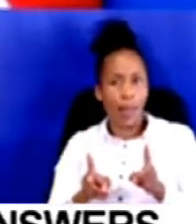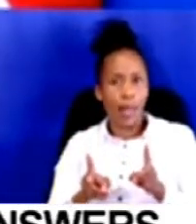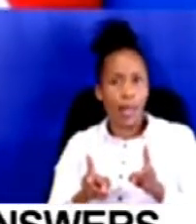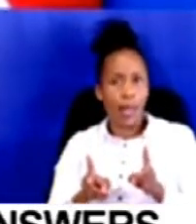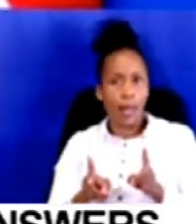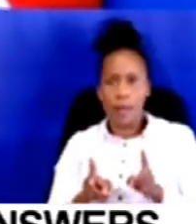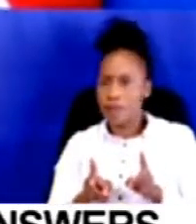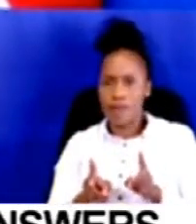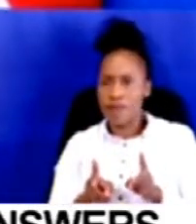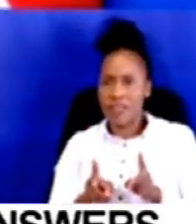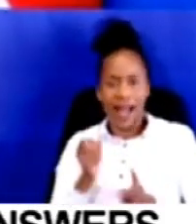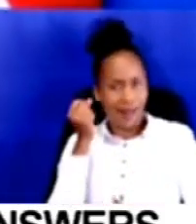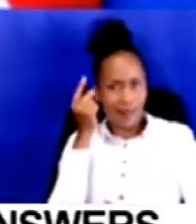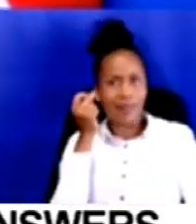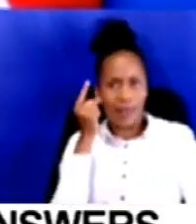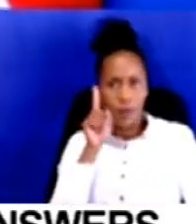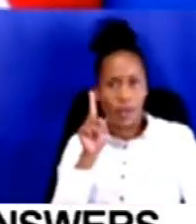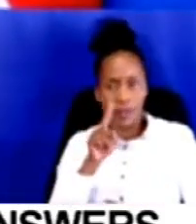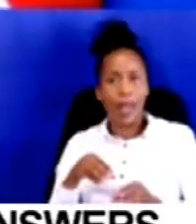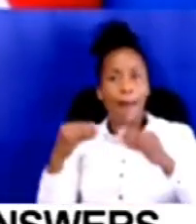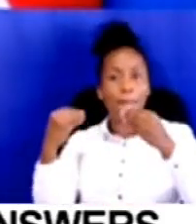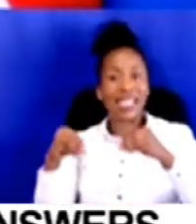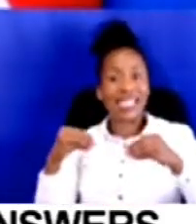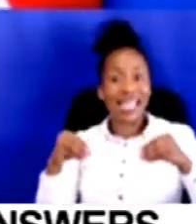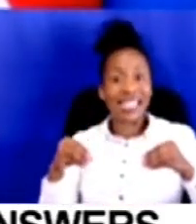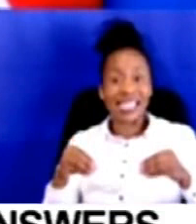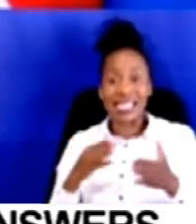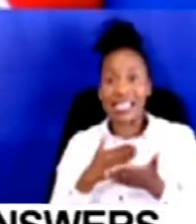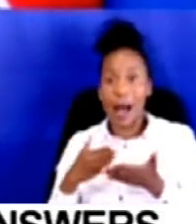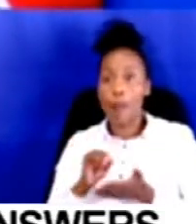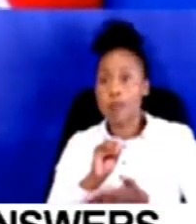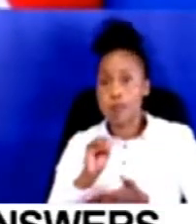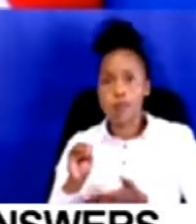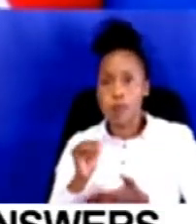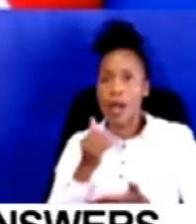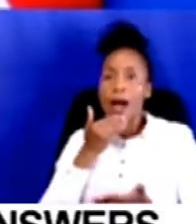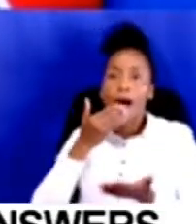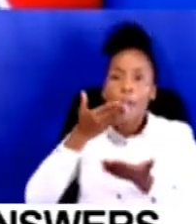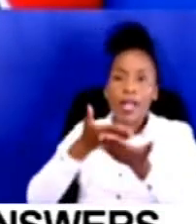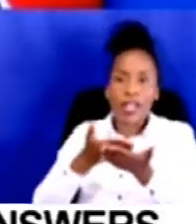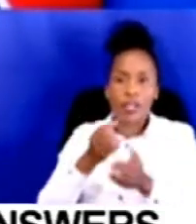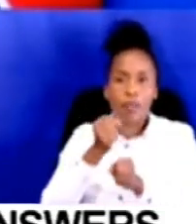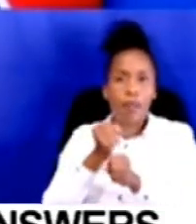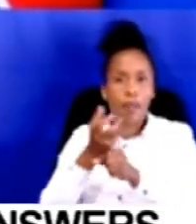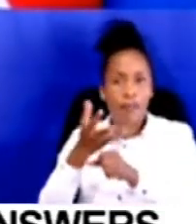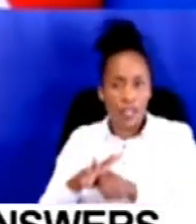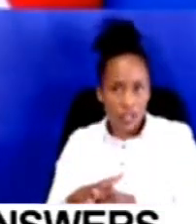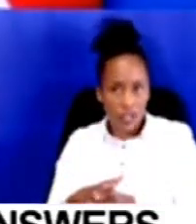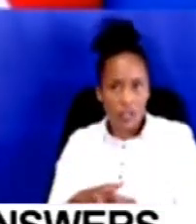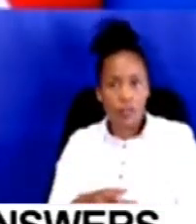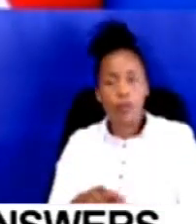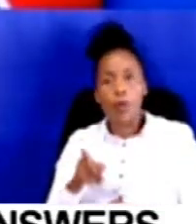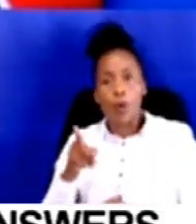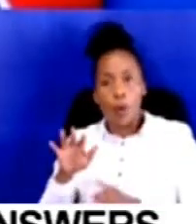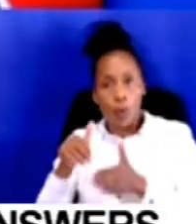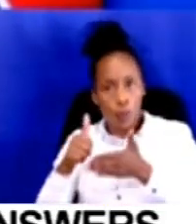there are businesses that have put application to SASRIA